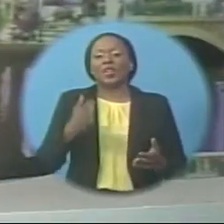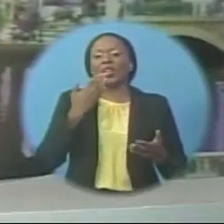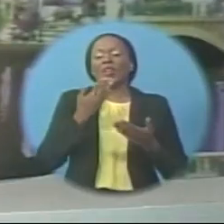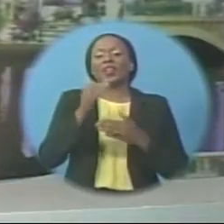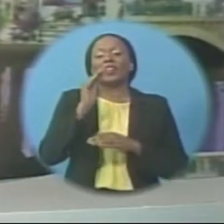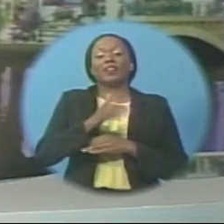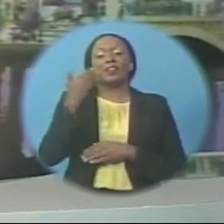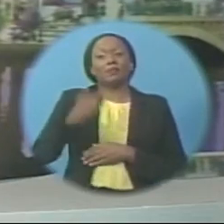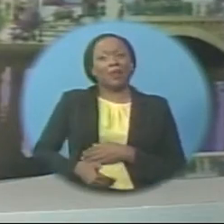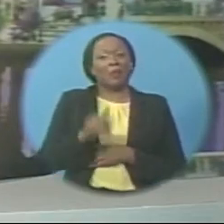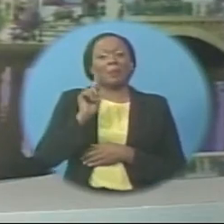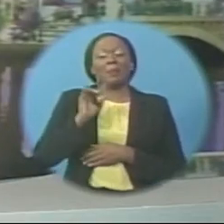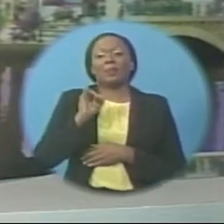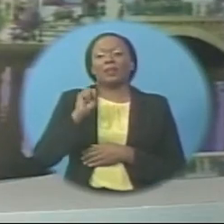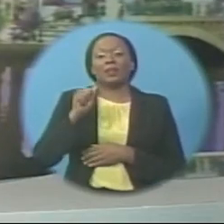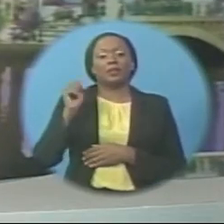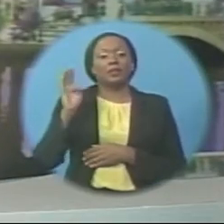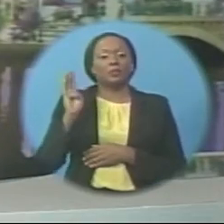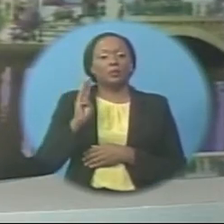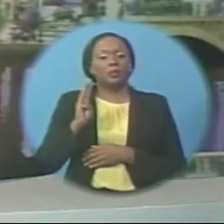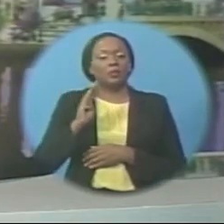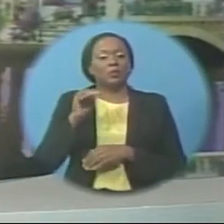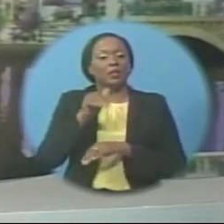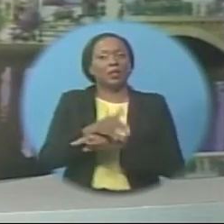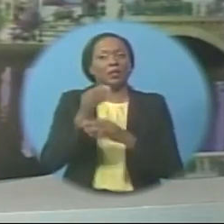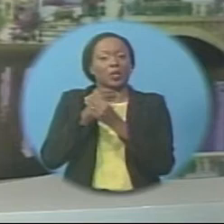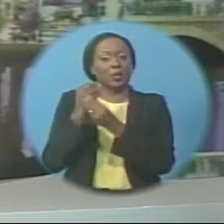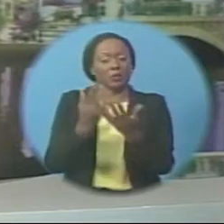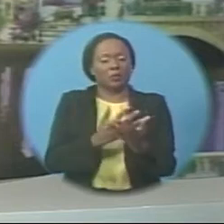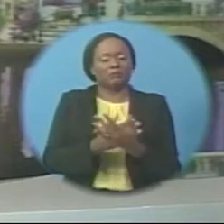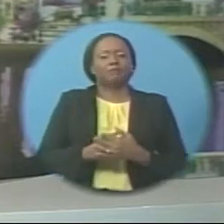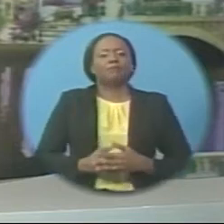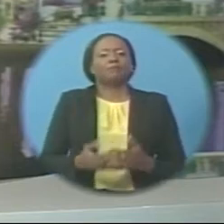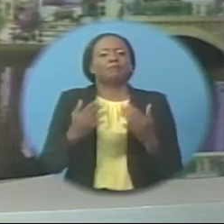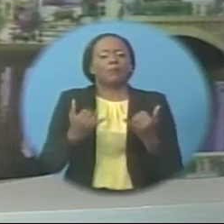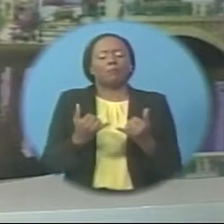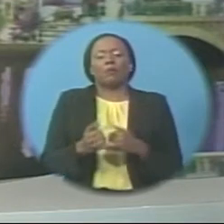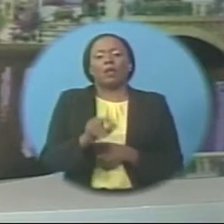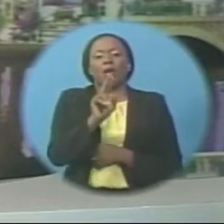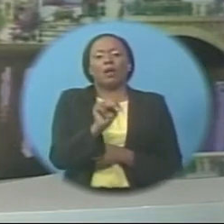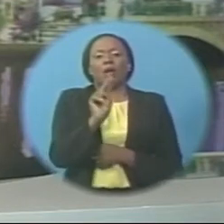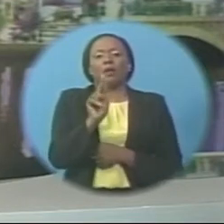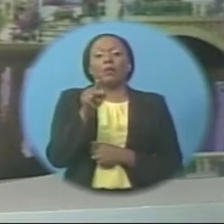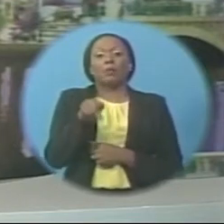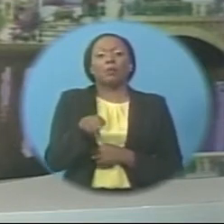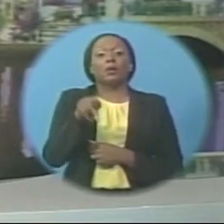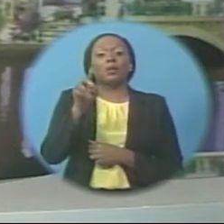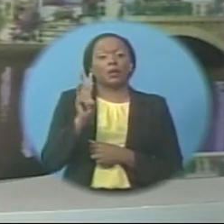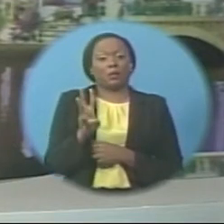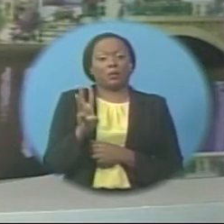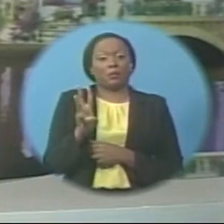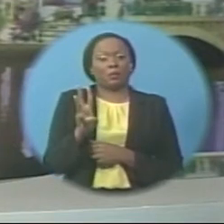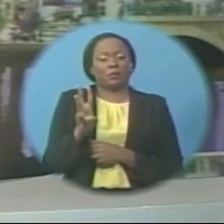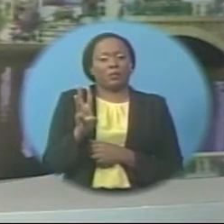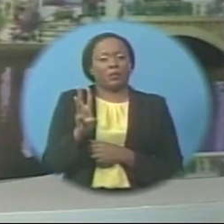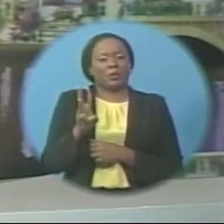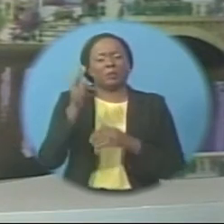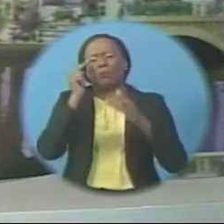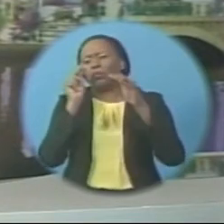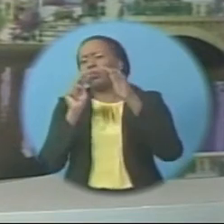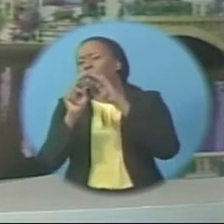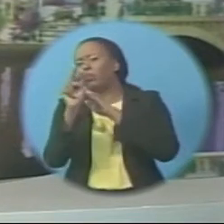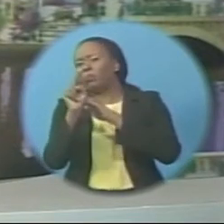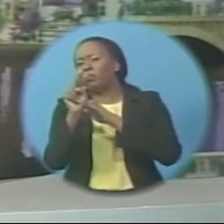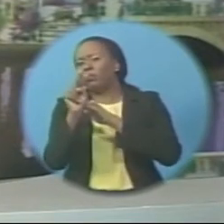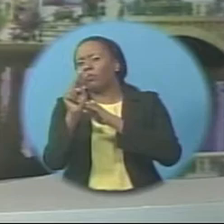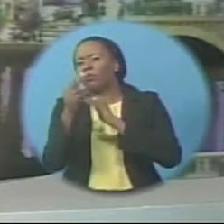Good evening, I'm Lisa Broom with the CBC Evening News. In our top story tonight, the National Union of Public Workers is anticipating an